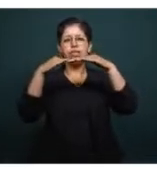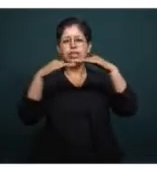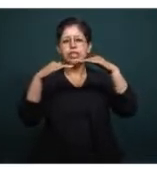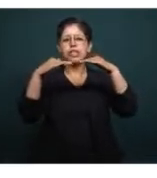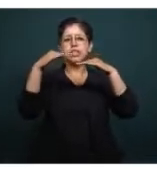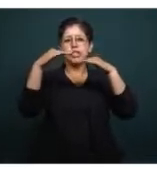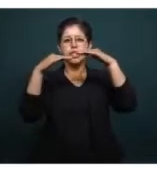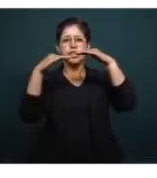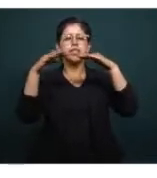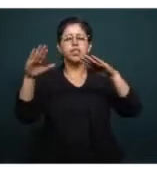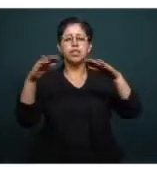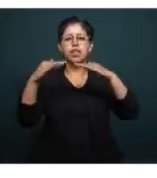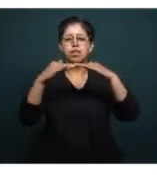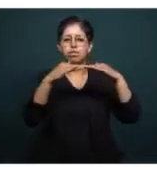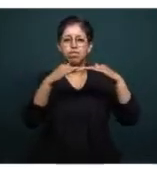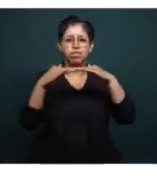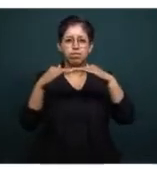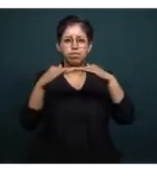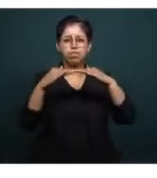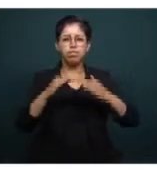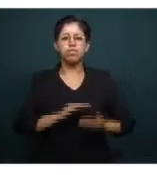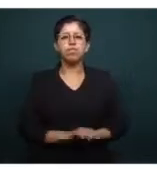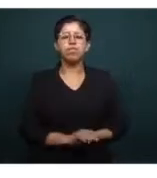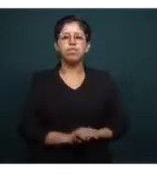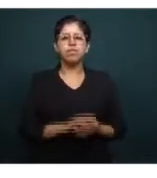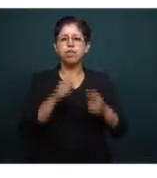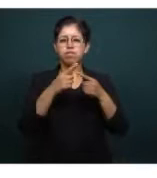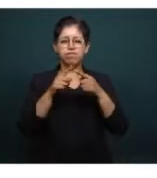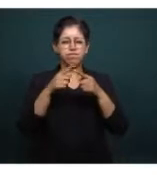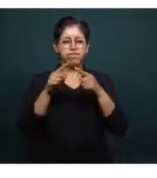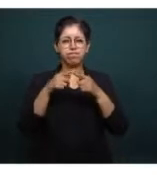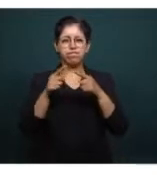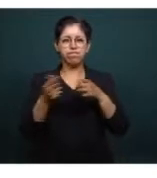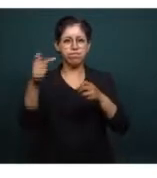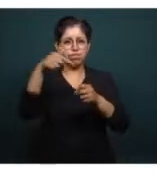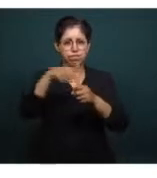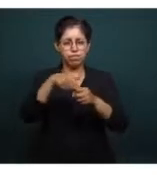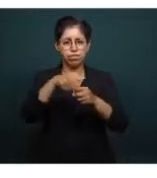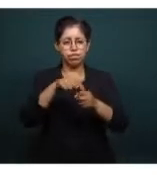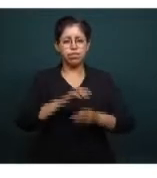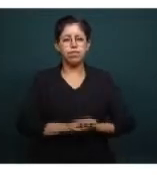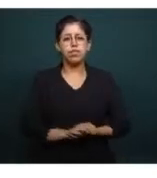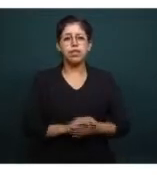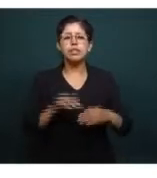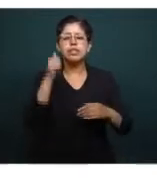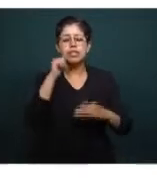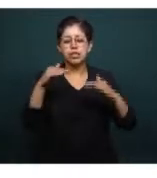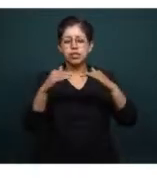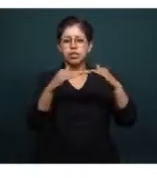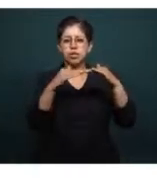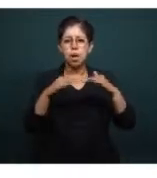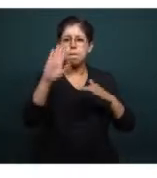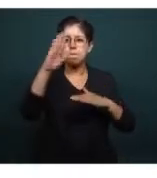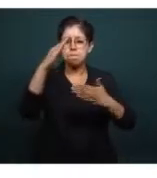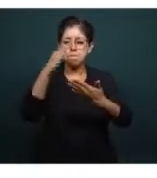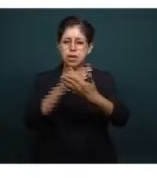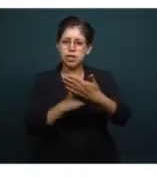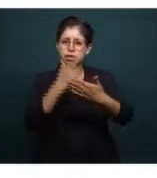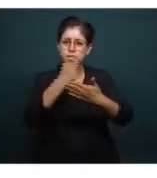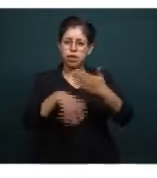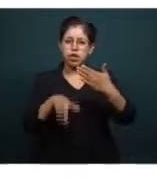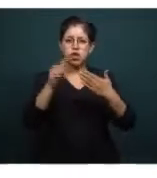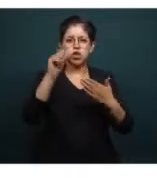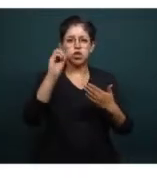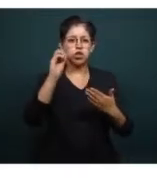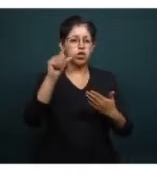más they've caros en el maintained país, the highest Chevron, prices, Resco y Arco, Chevron, mientras Arco, que se han mantenido como los más and económicos the most Total,